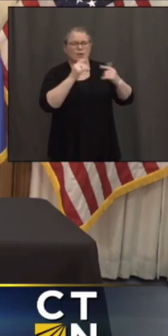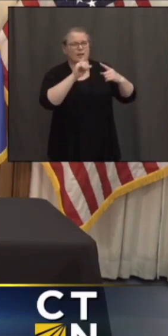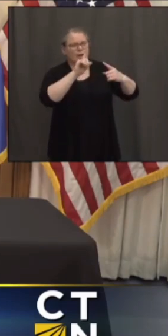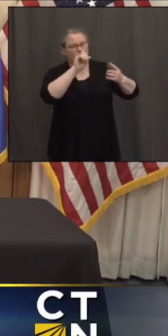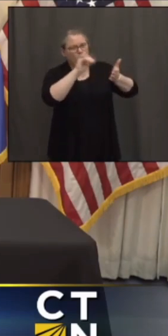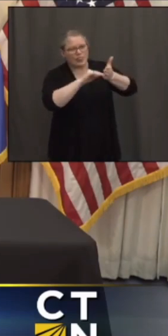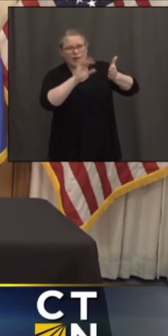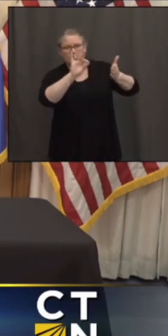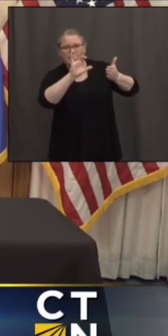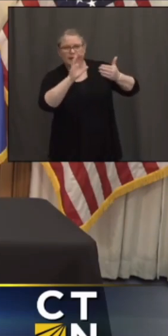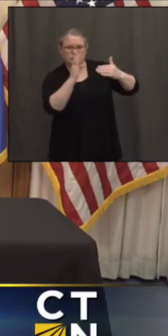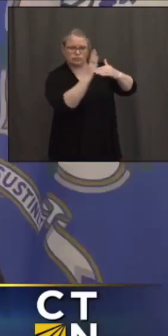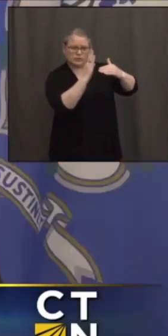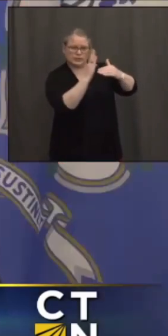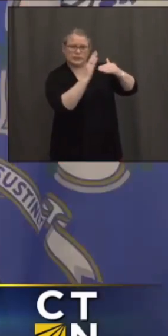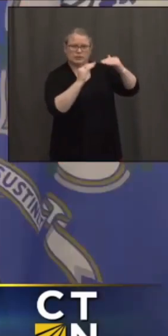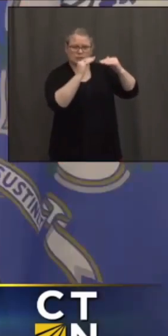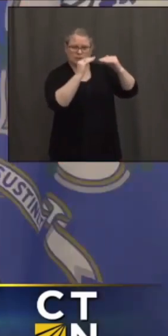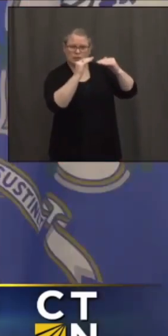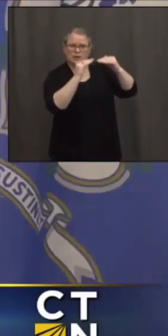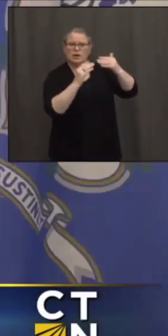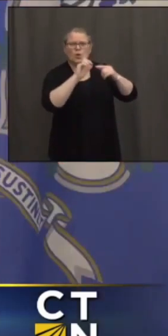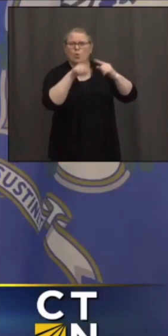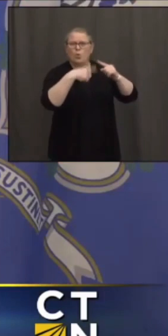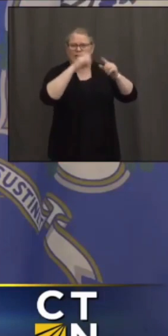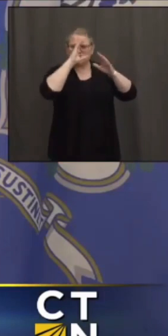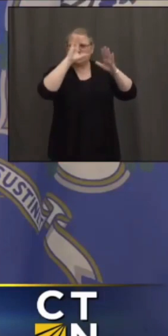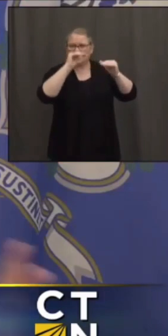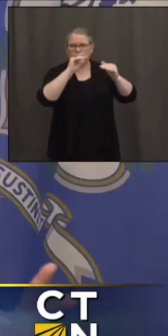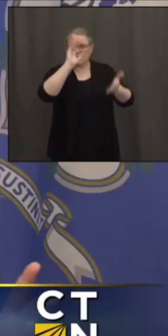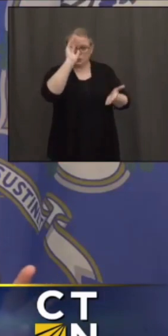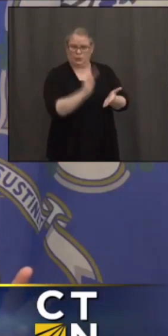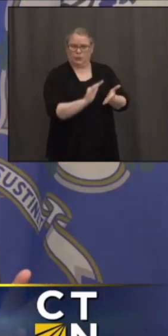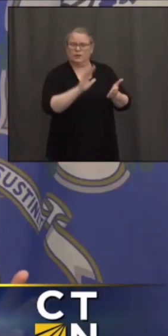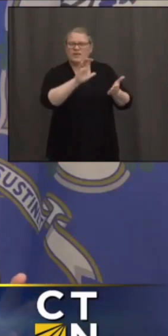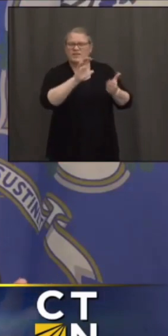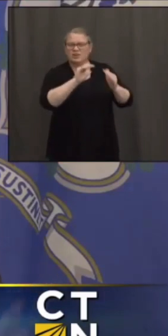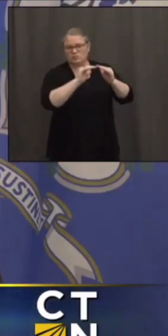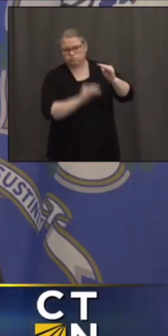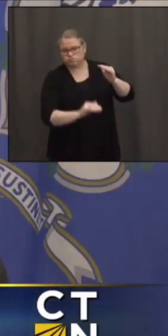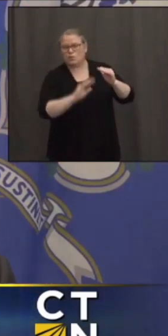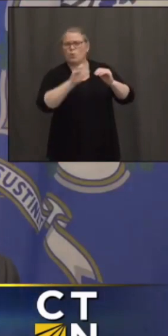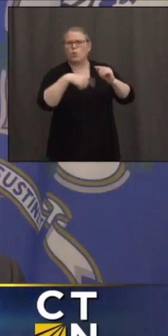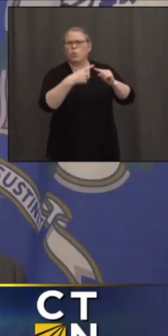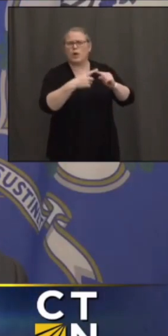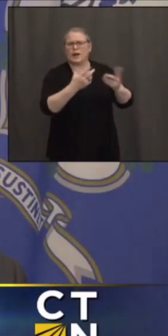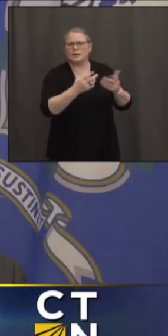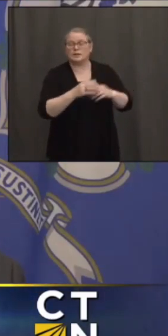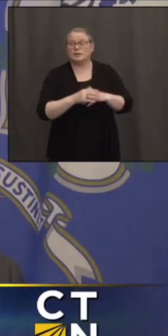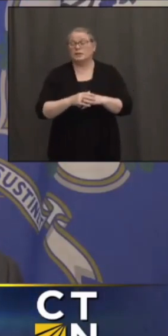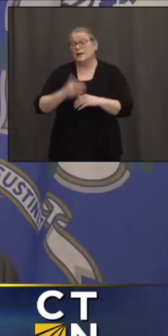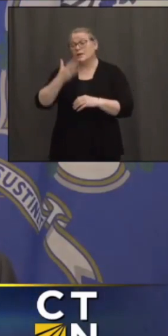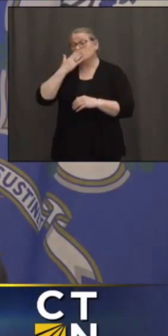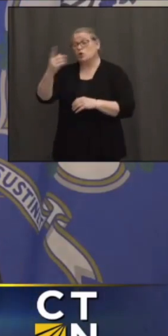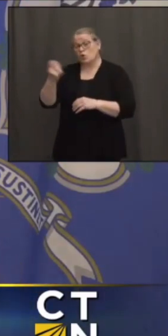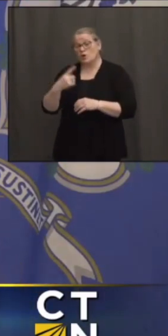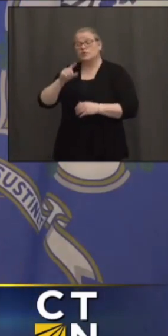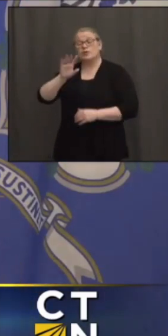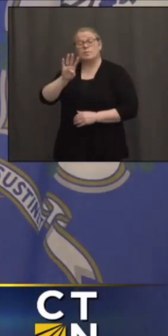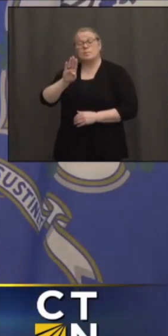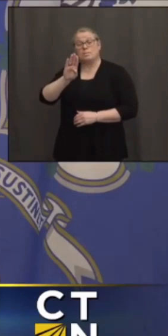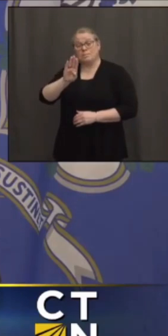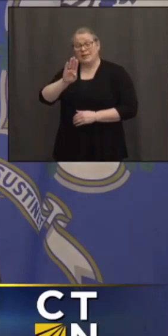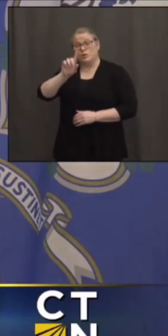good question, Paul. Look, obviously the B117 variant is much more infectious, so they're still infecting a fair number